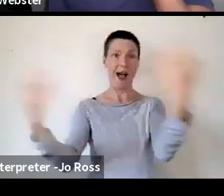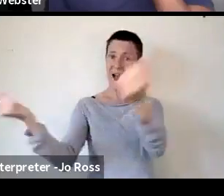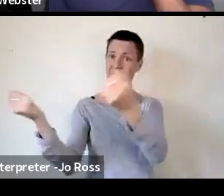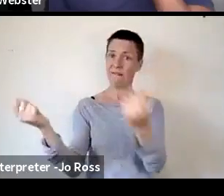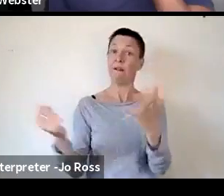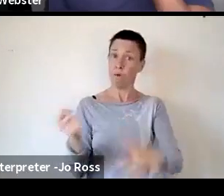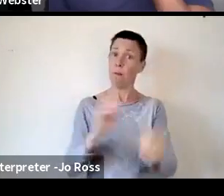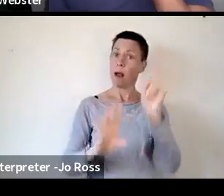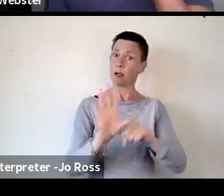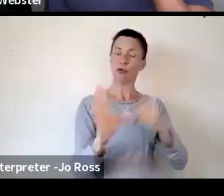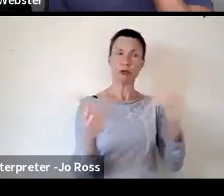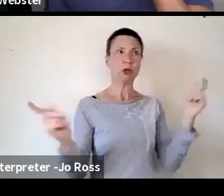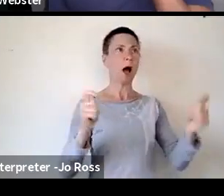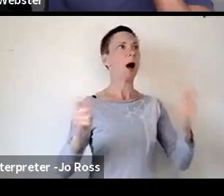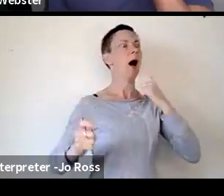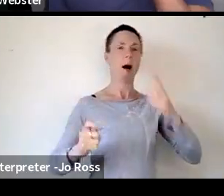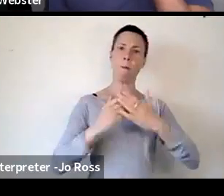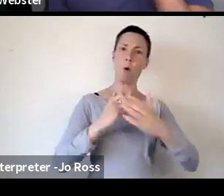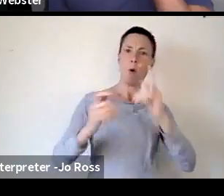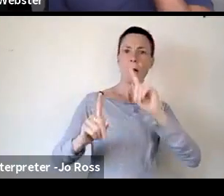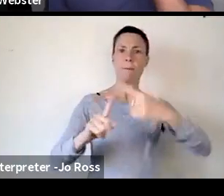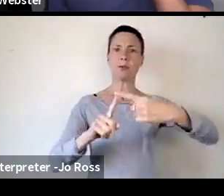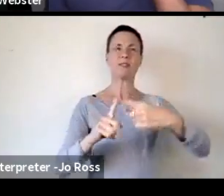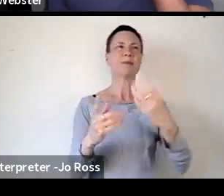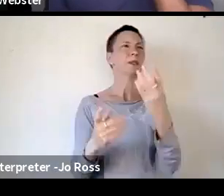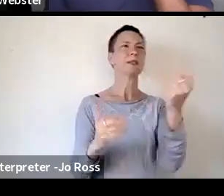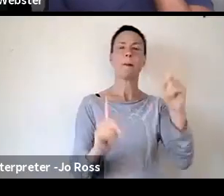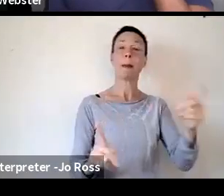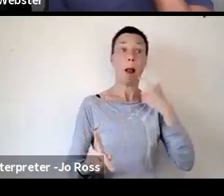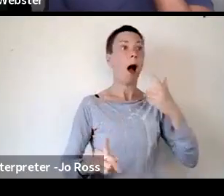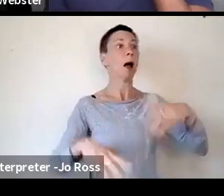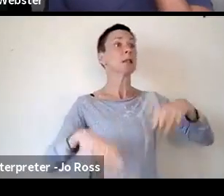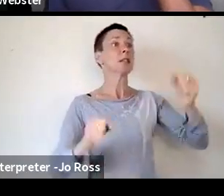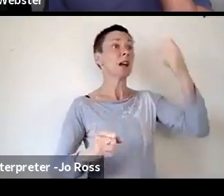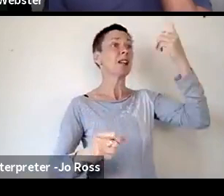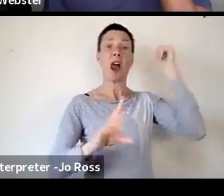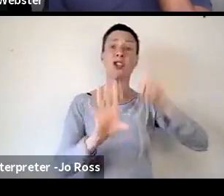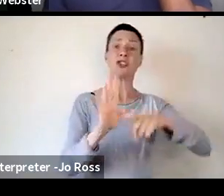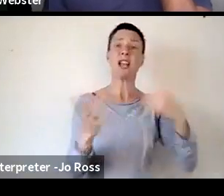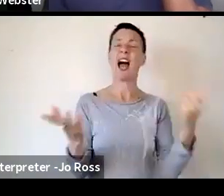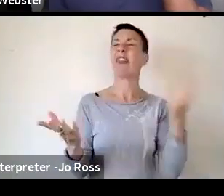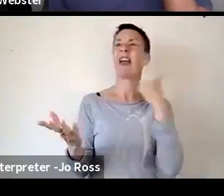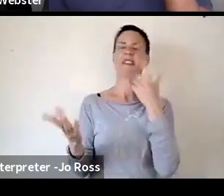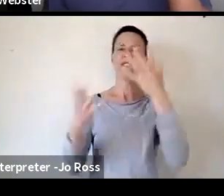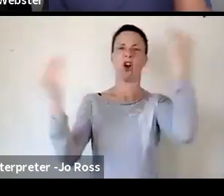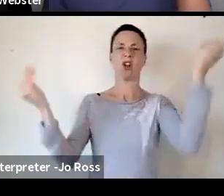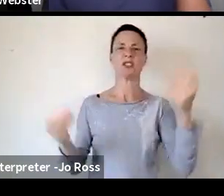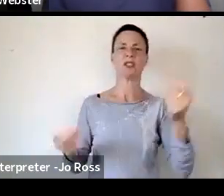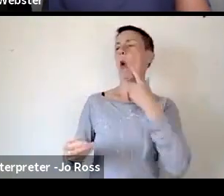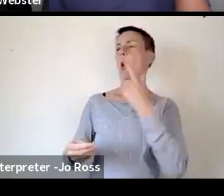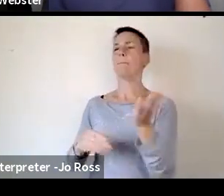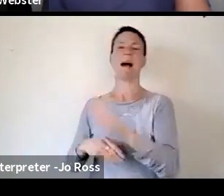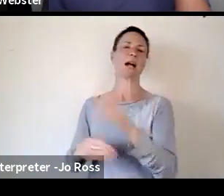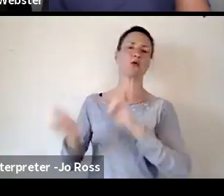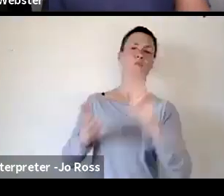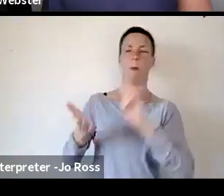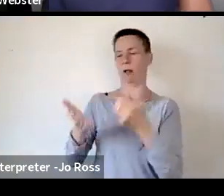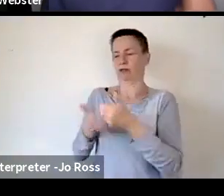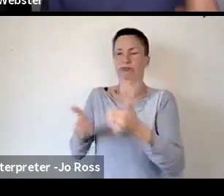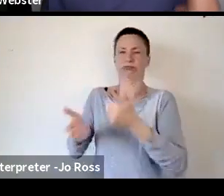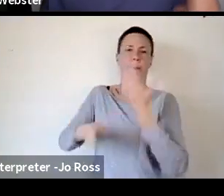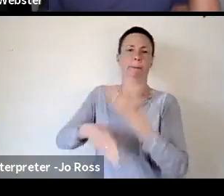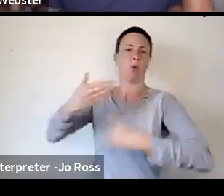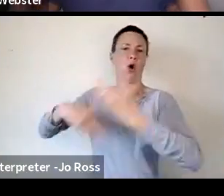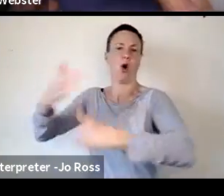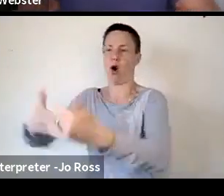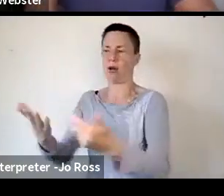year. But I think there's also a lot of people who have completely forgotten it and have gone back to business as usual as production start picking up. It's a lower